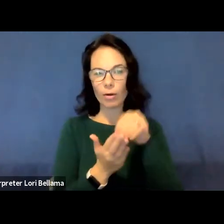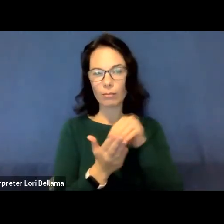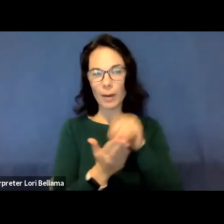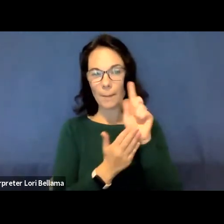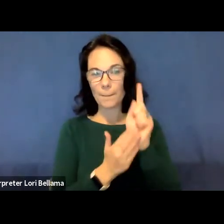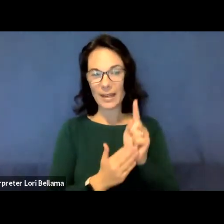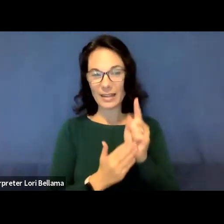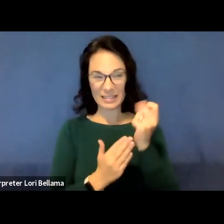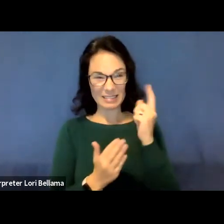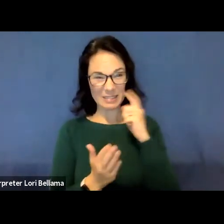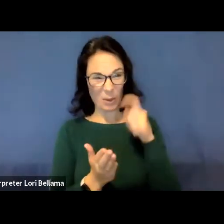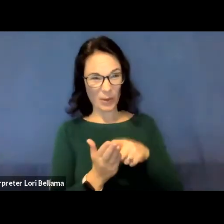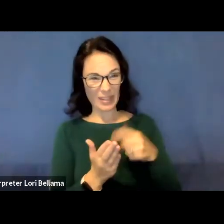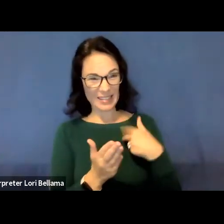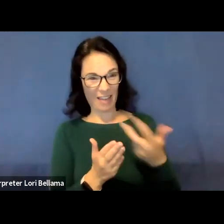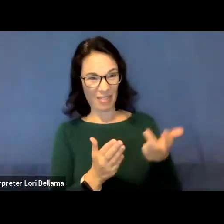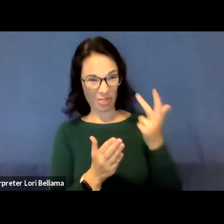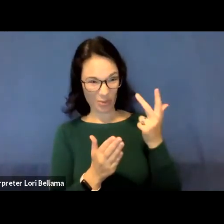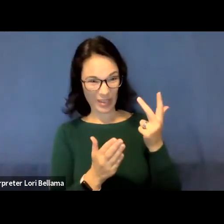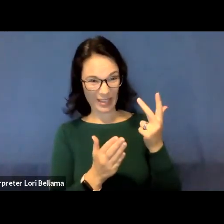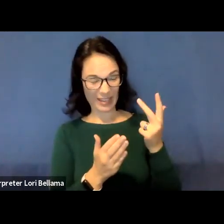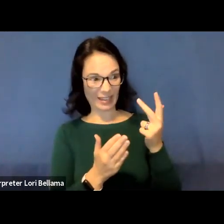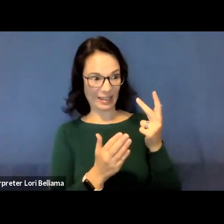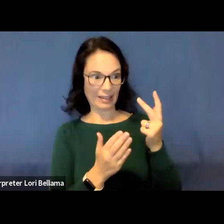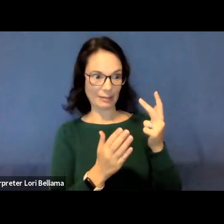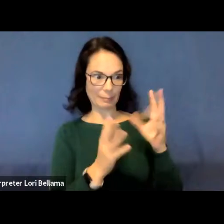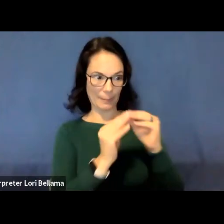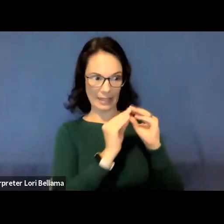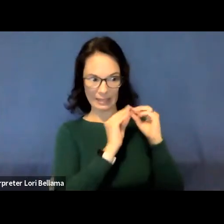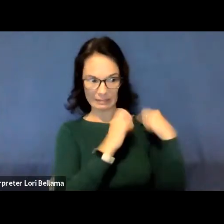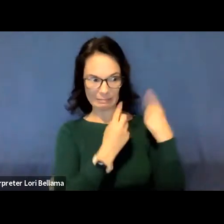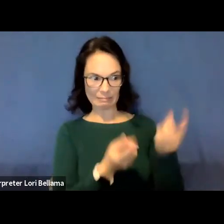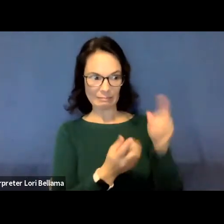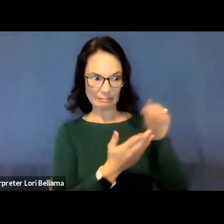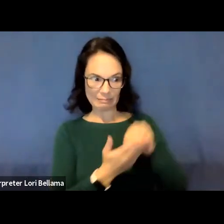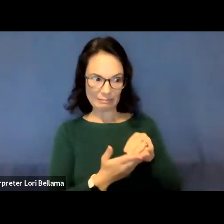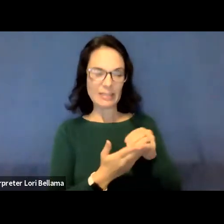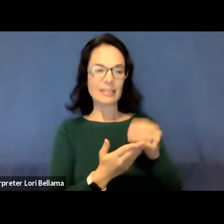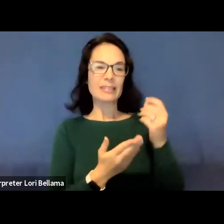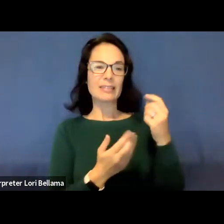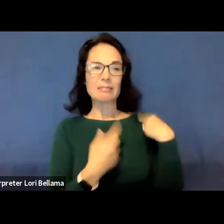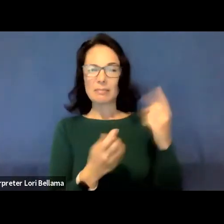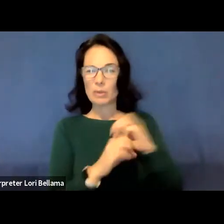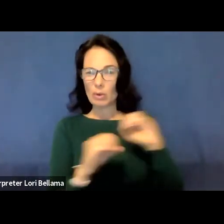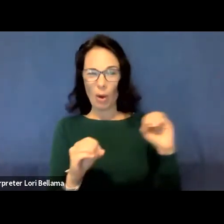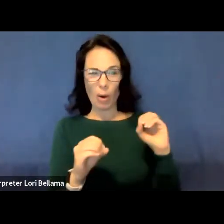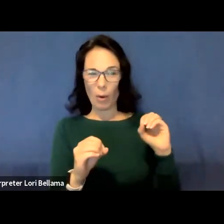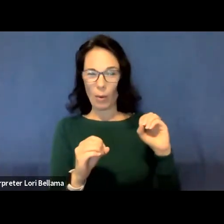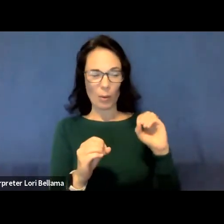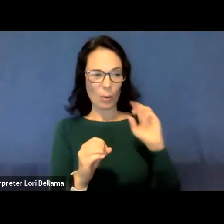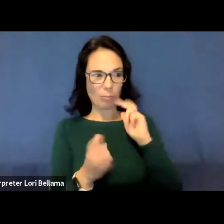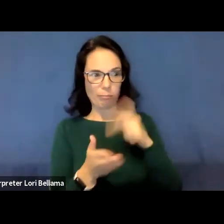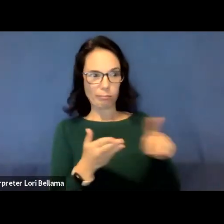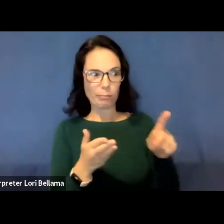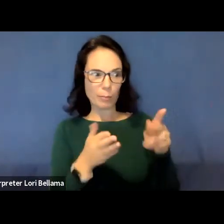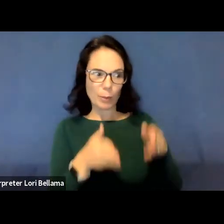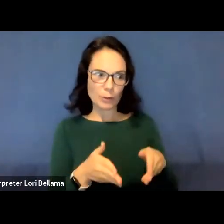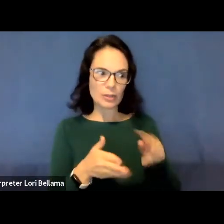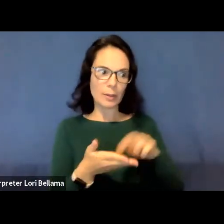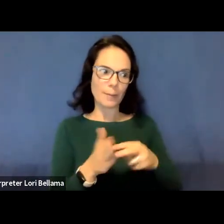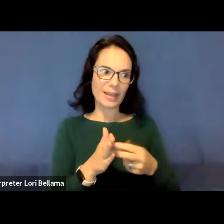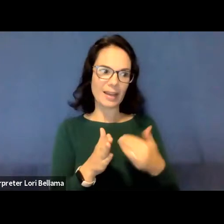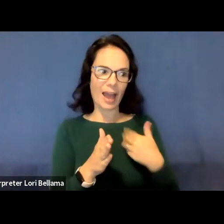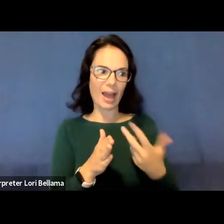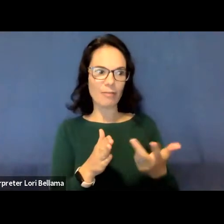We're finally, we've been without an administrative assistant, so it took us a little bit of time to get the meeting notes together. So we have 3 sets of meeting notes,